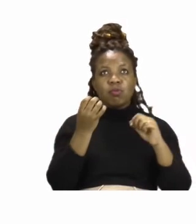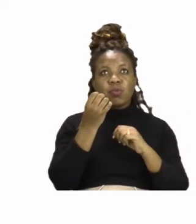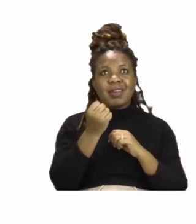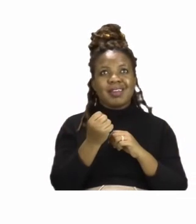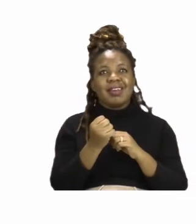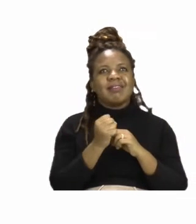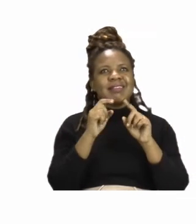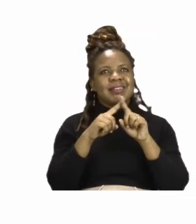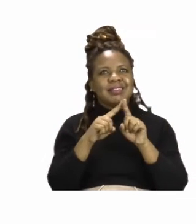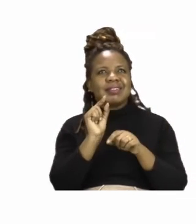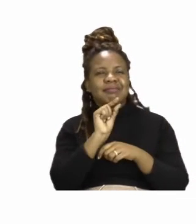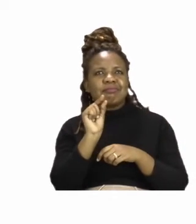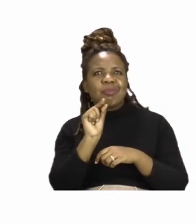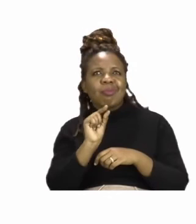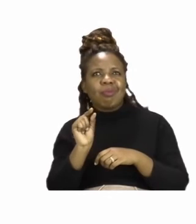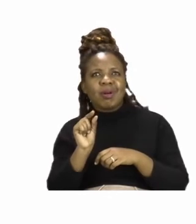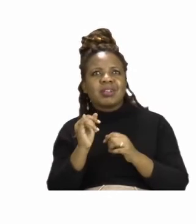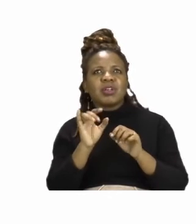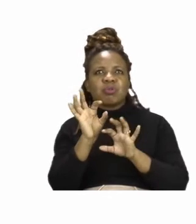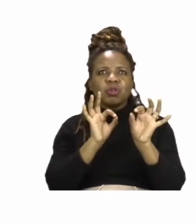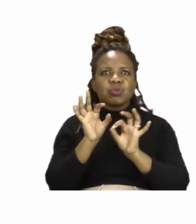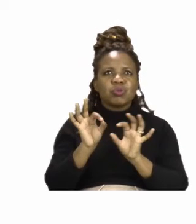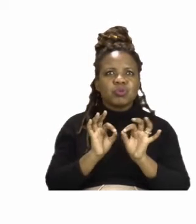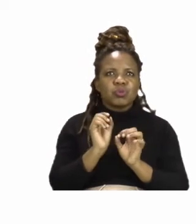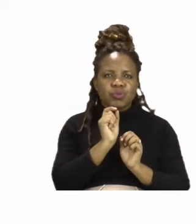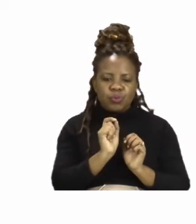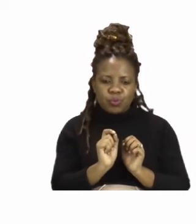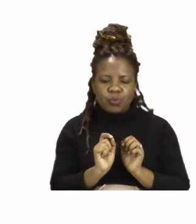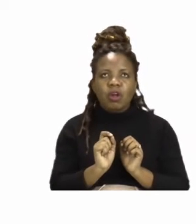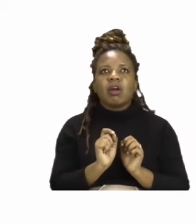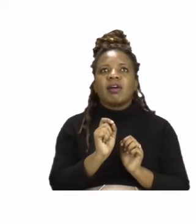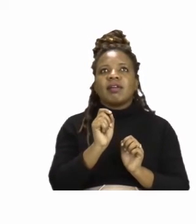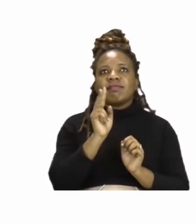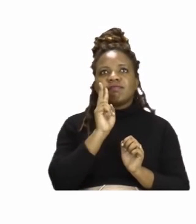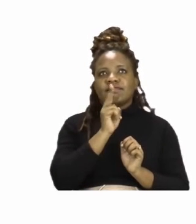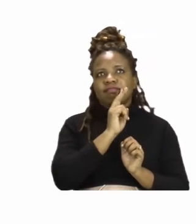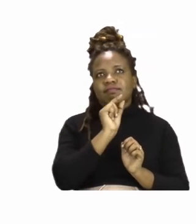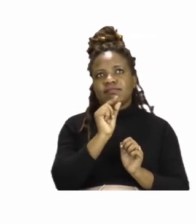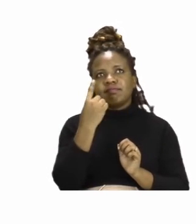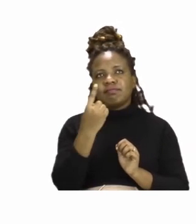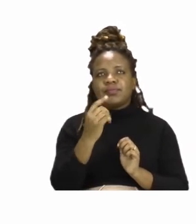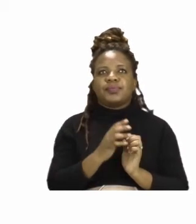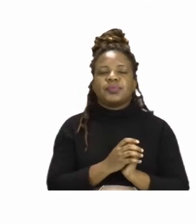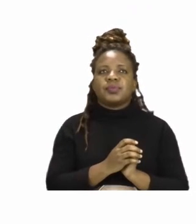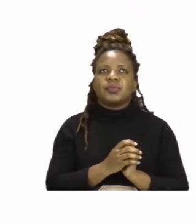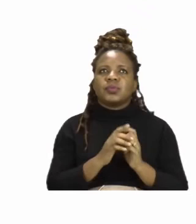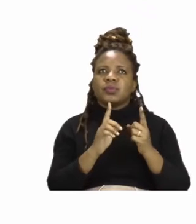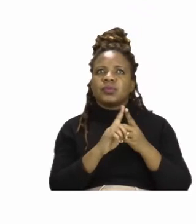do that, let's read the verbs or the words together. We have the word